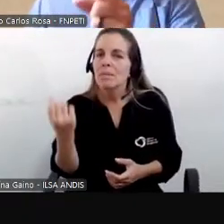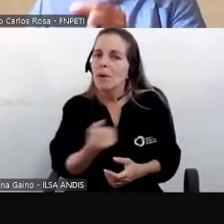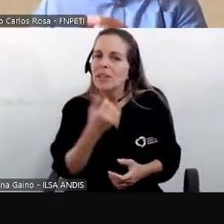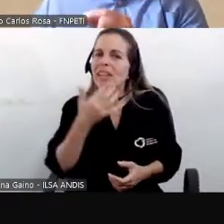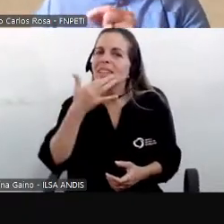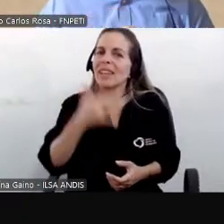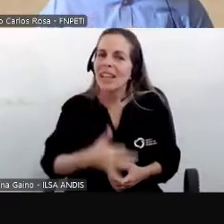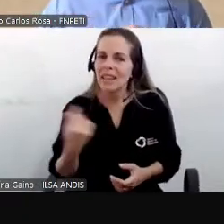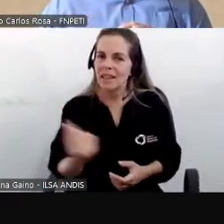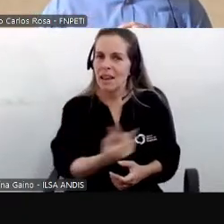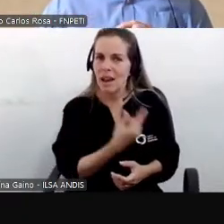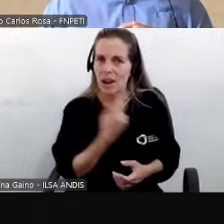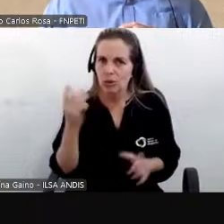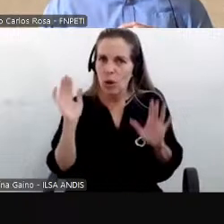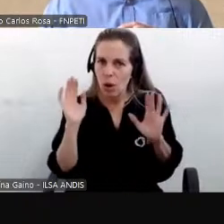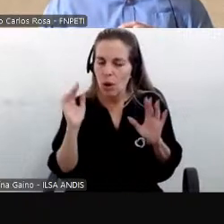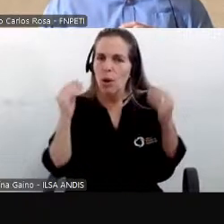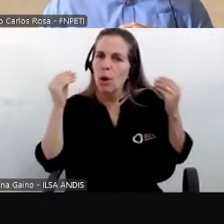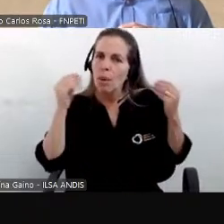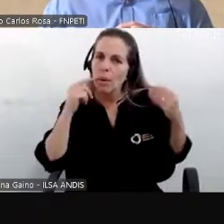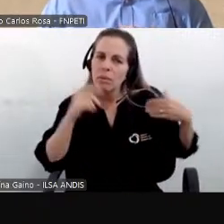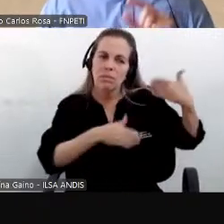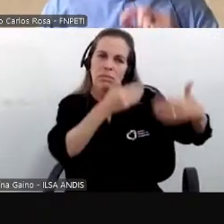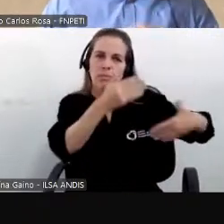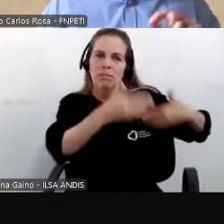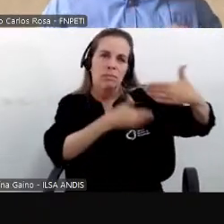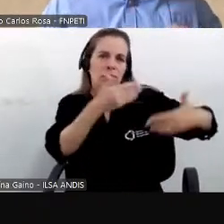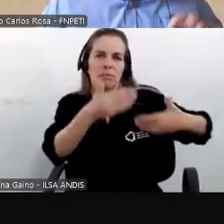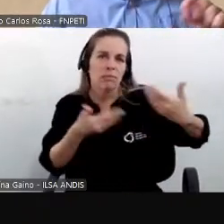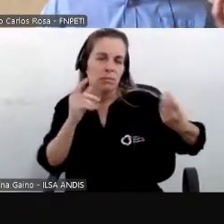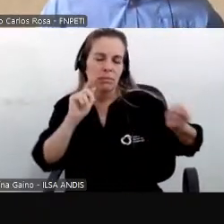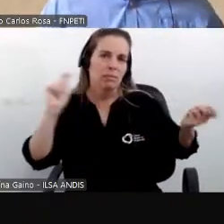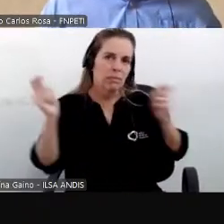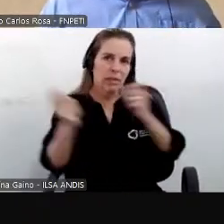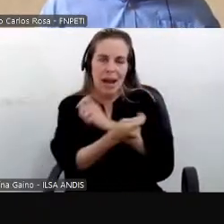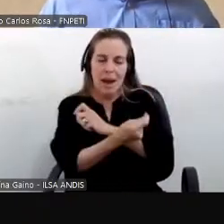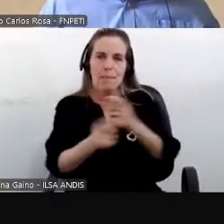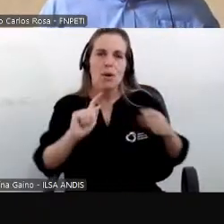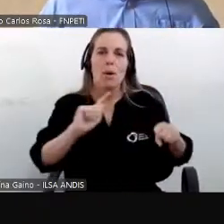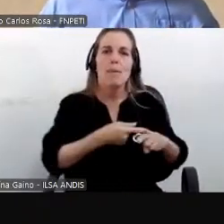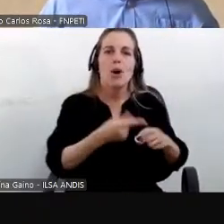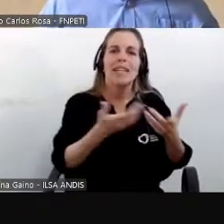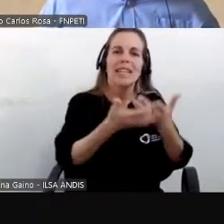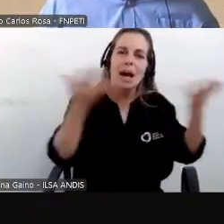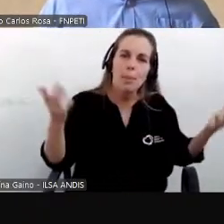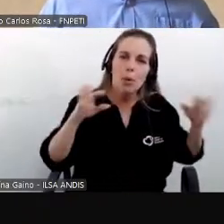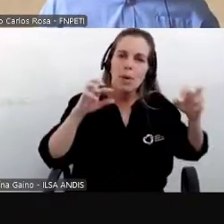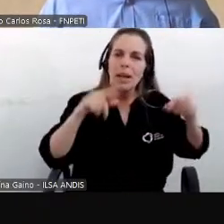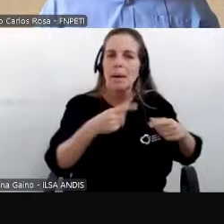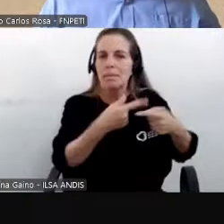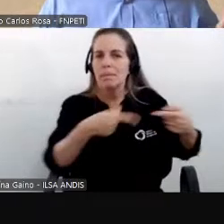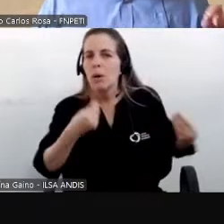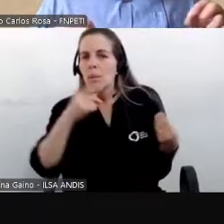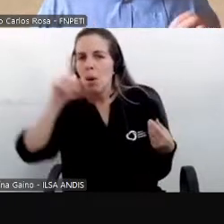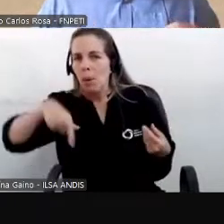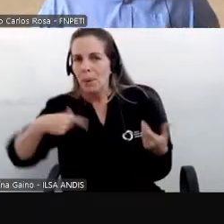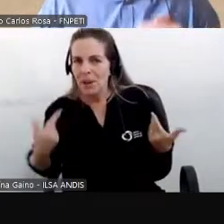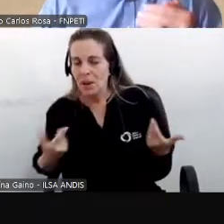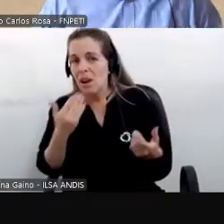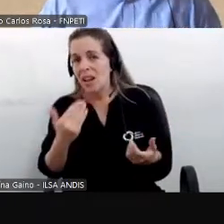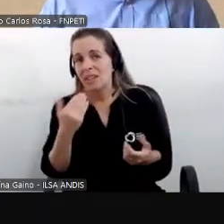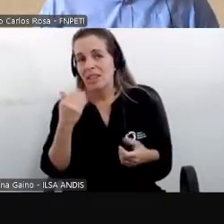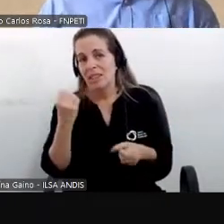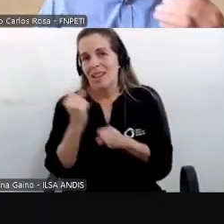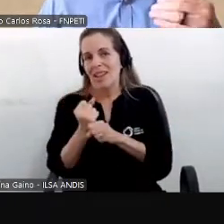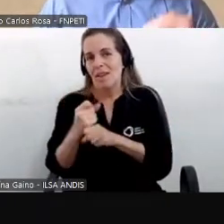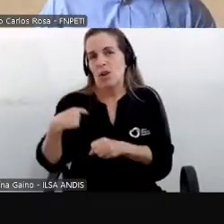important. I want to highlight all this because much of the evolution or much of the way in